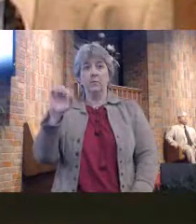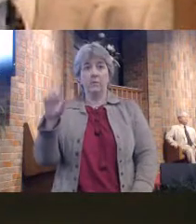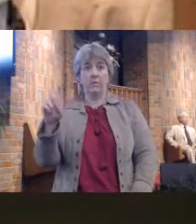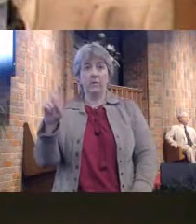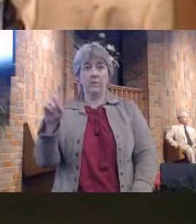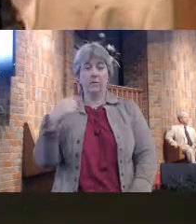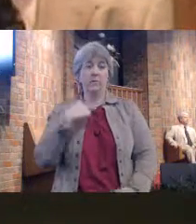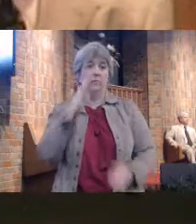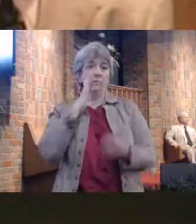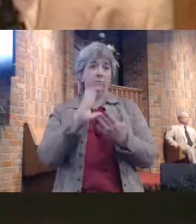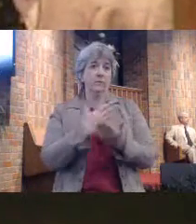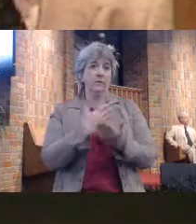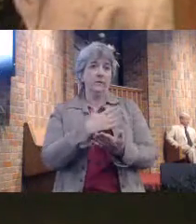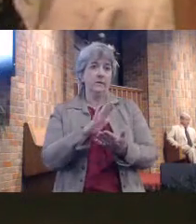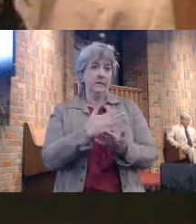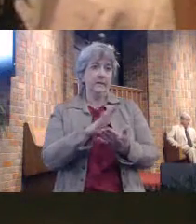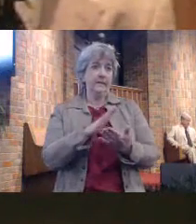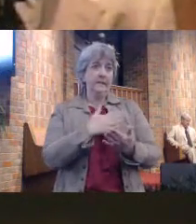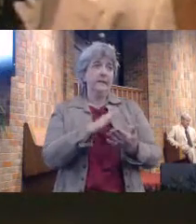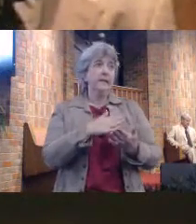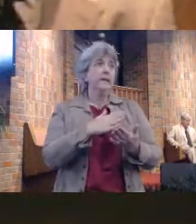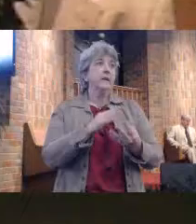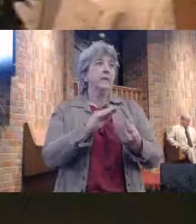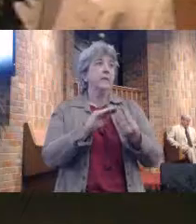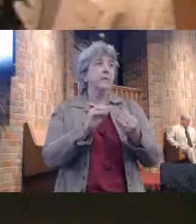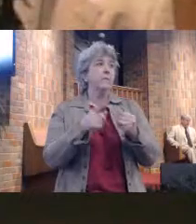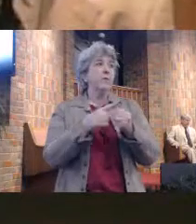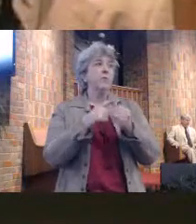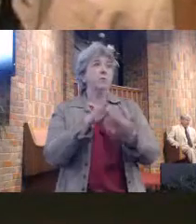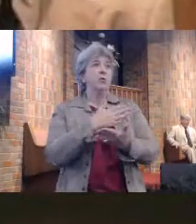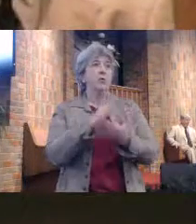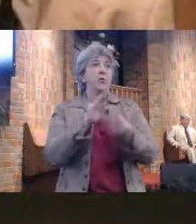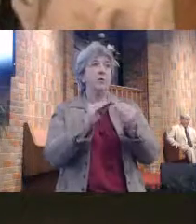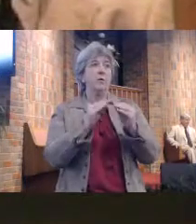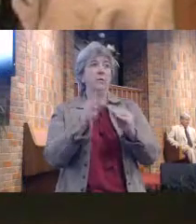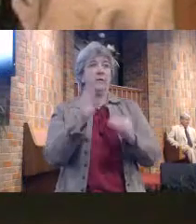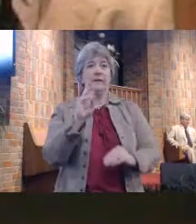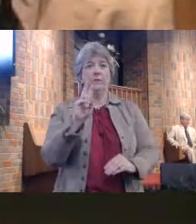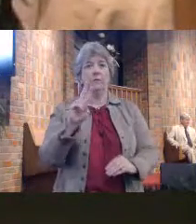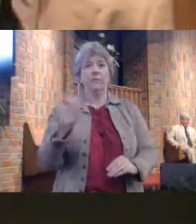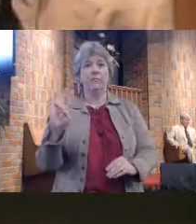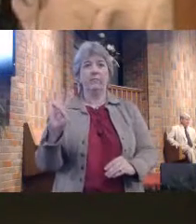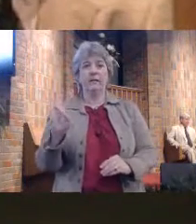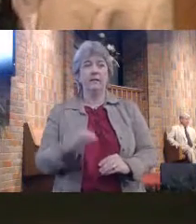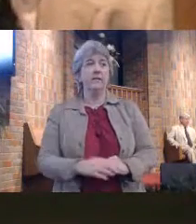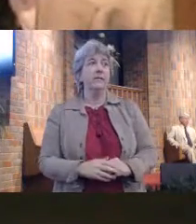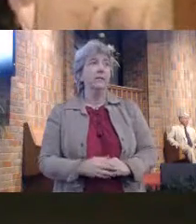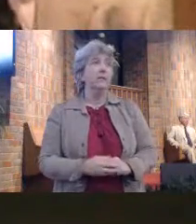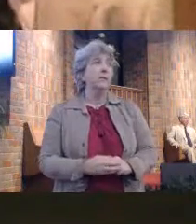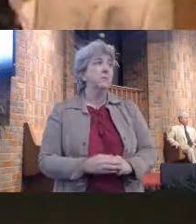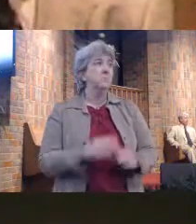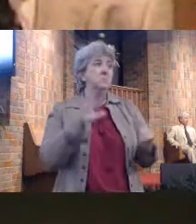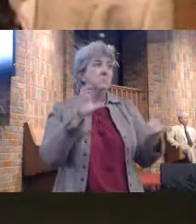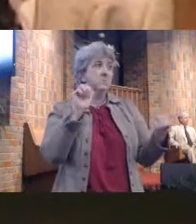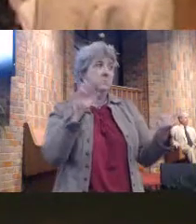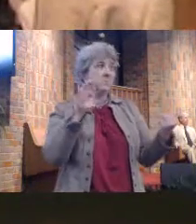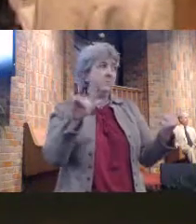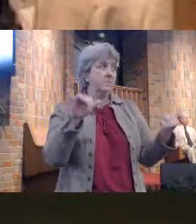to 627, number 627 will be our opening song. We'll be led in singing this morning by Carrie